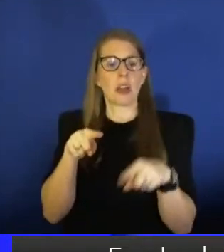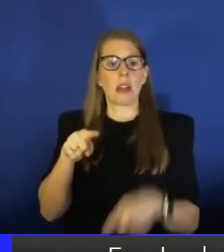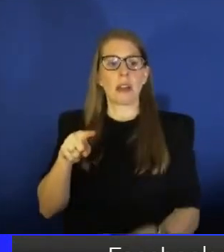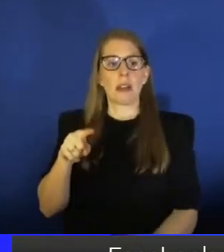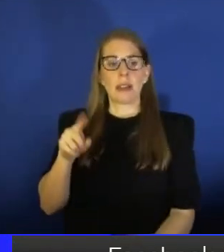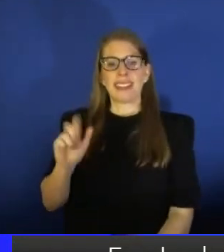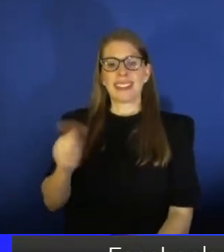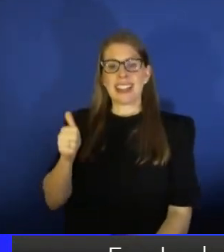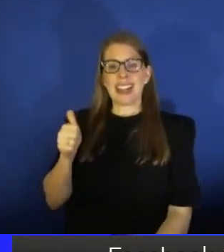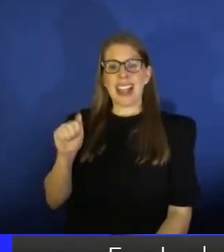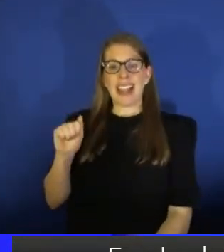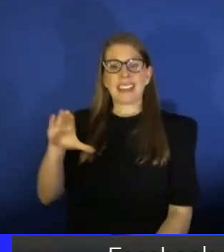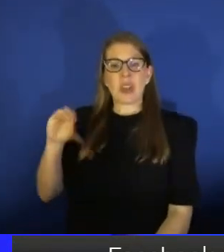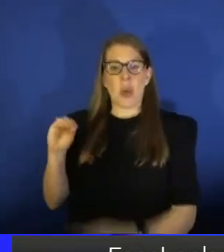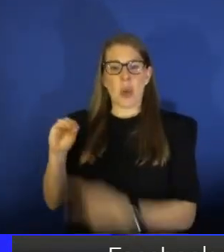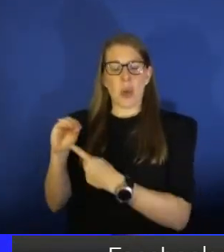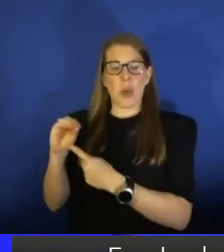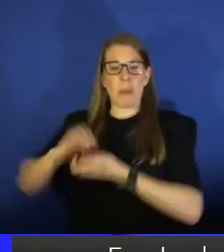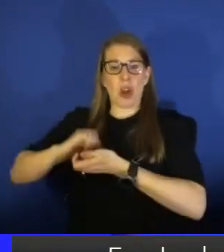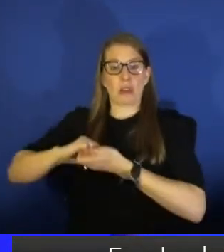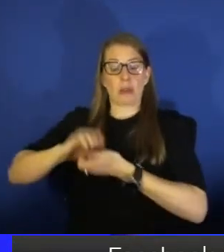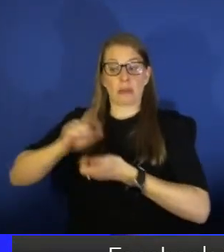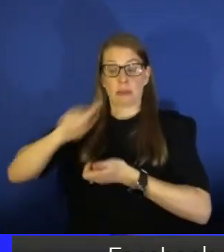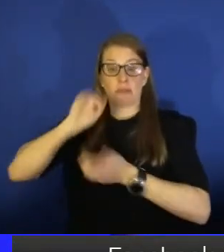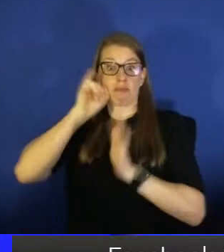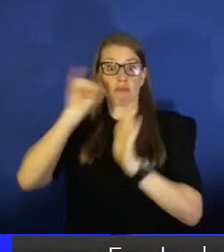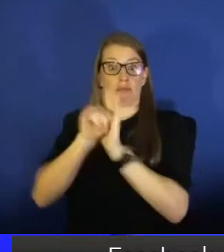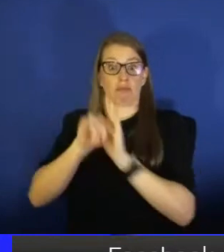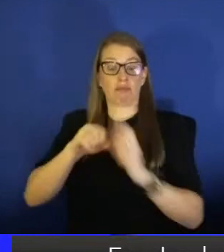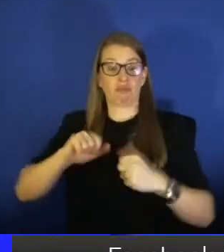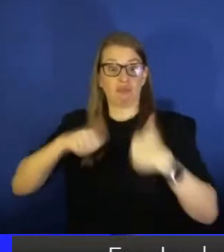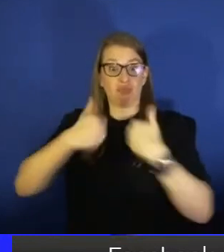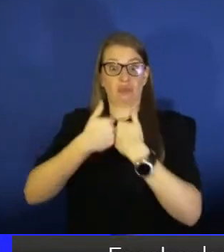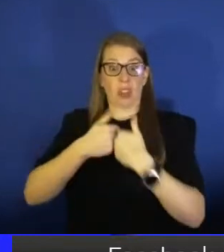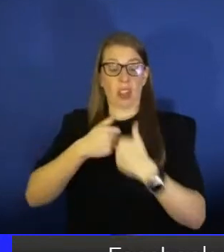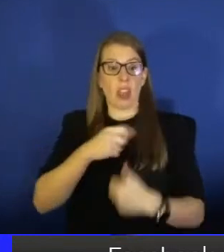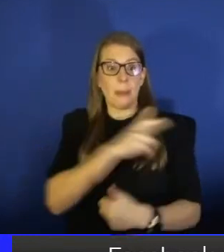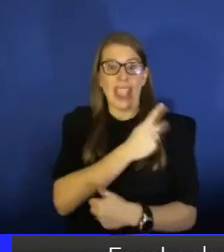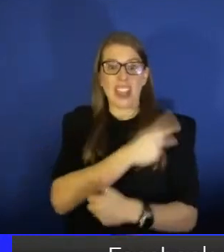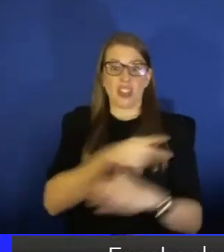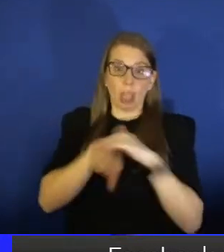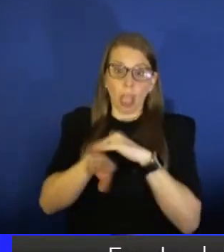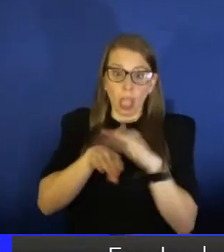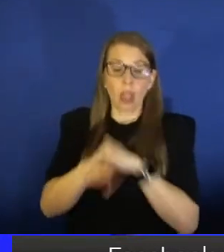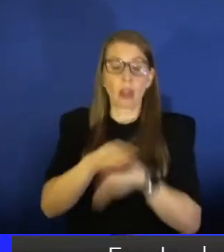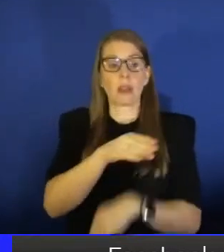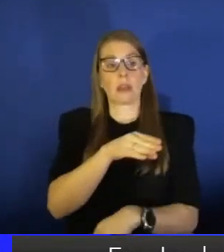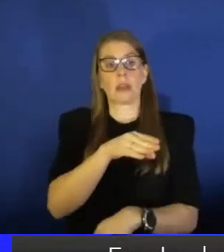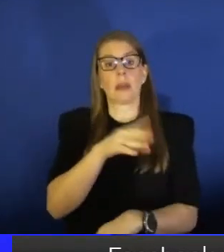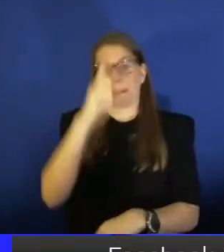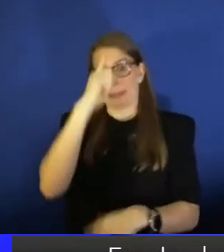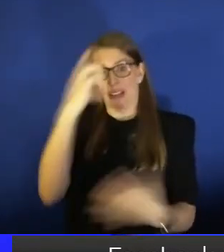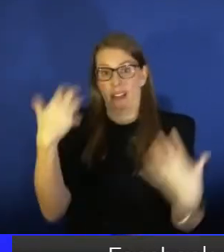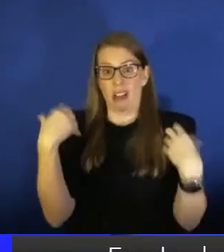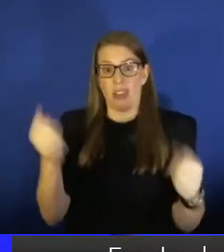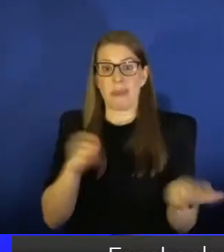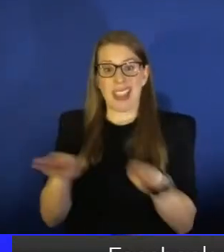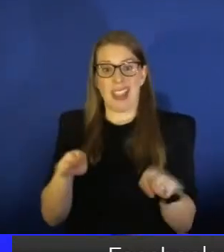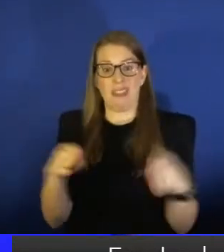about because of the partners identifying the challenge of getting patients in to mental health and behavioral health